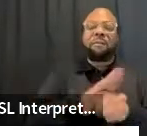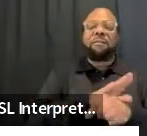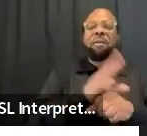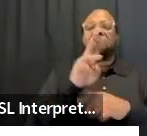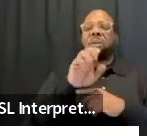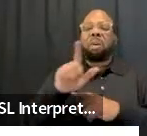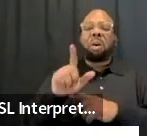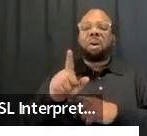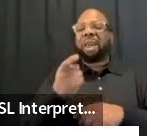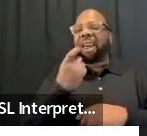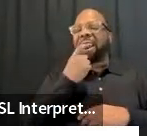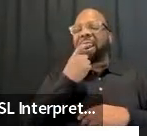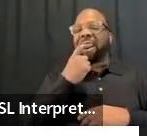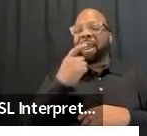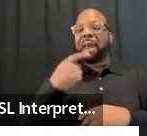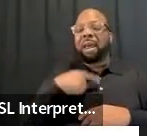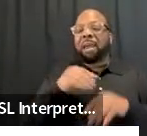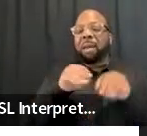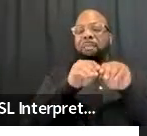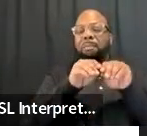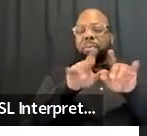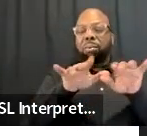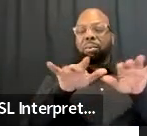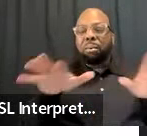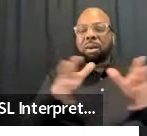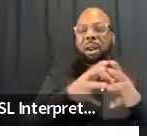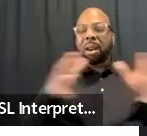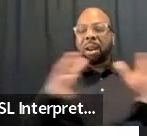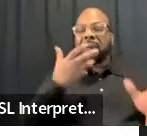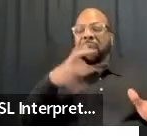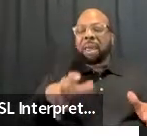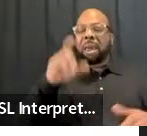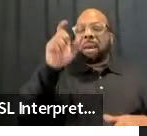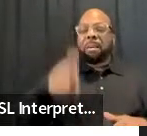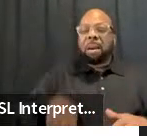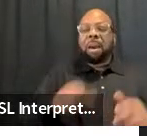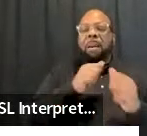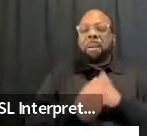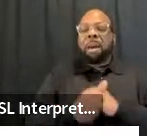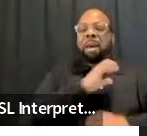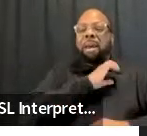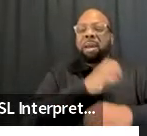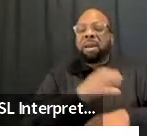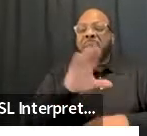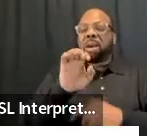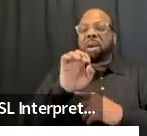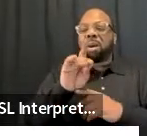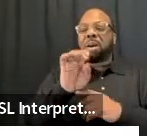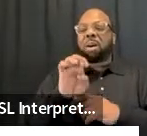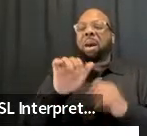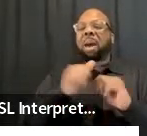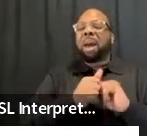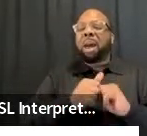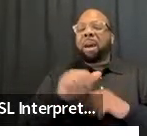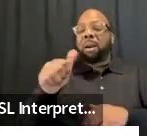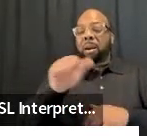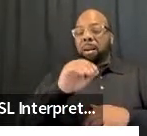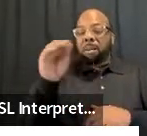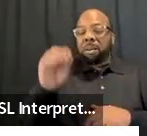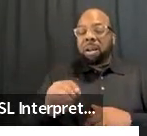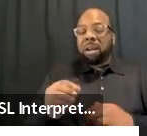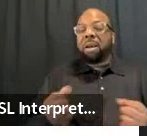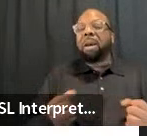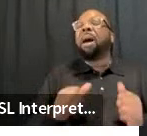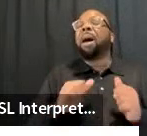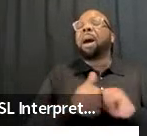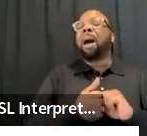and transmits a lot of heat, must outperform the energy code by 10%. Now, there are a couple of issues with the way that this incentive